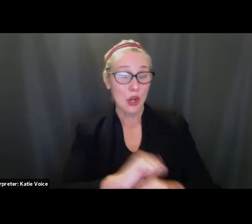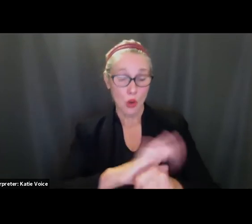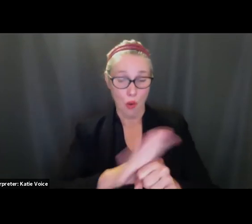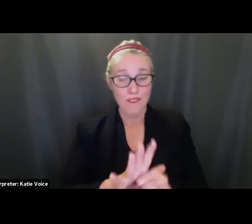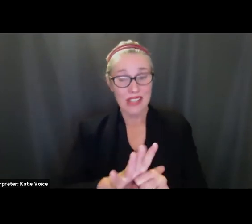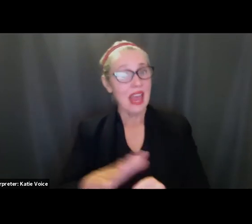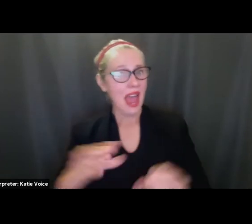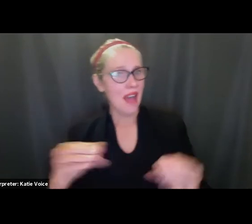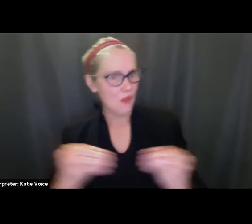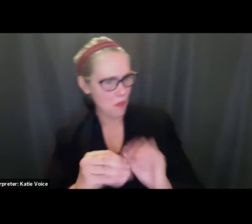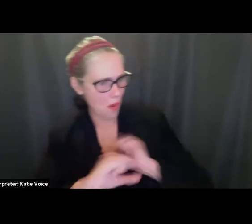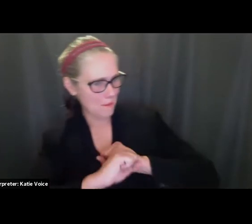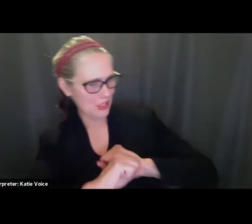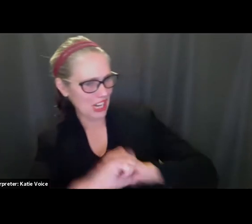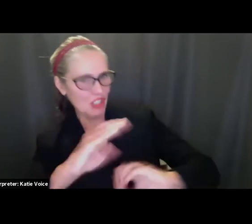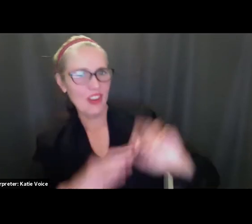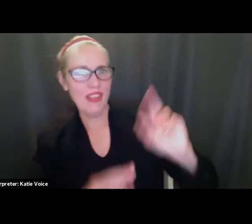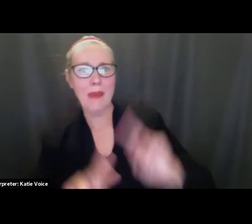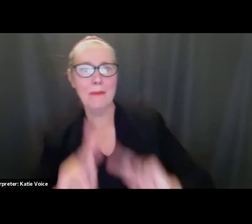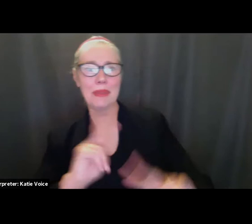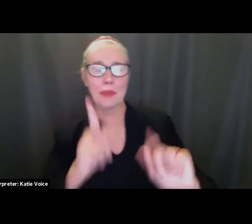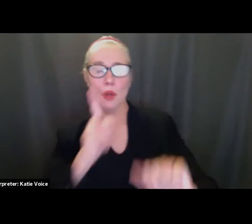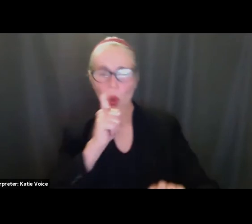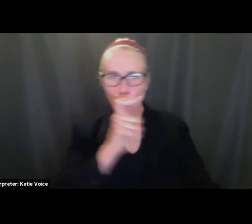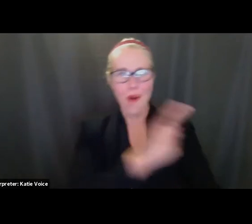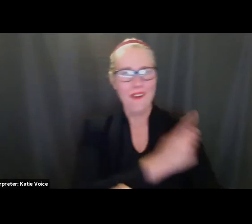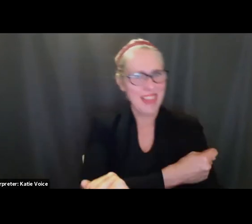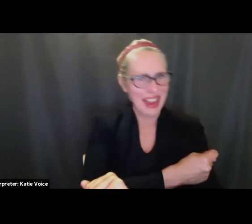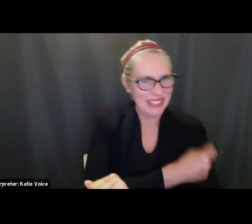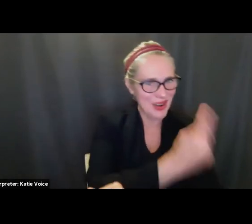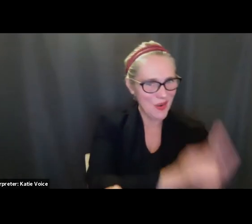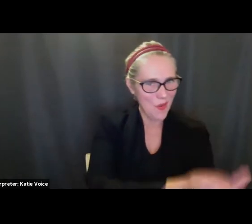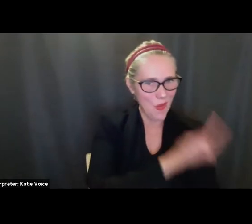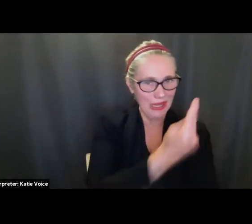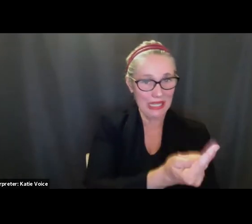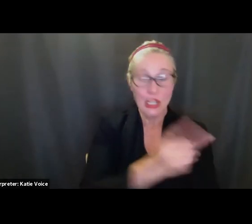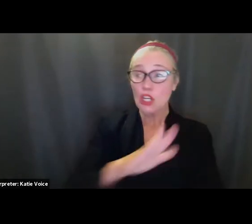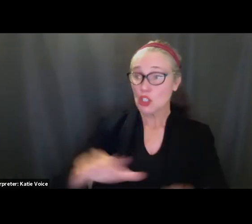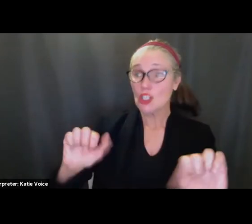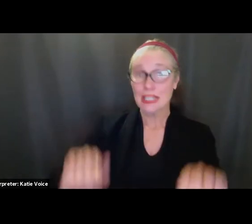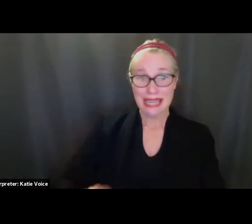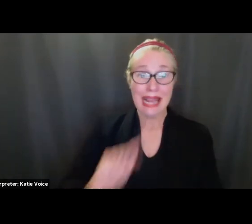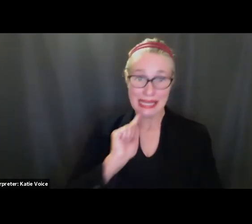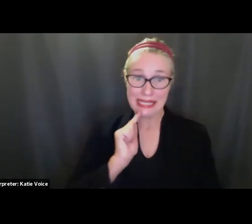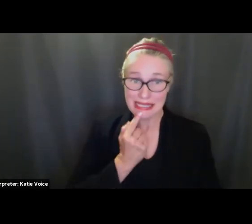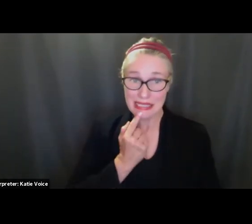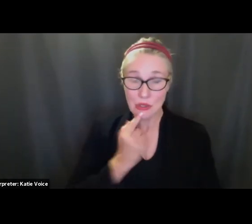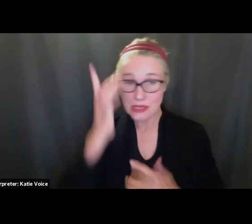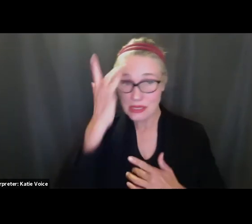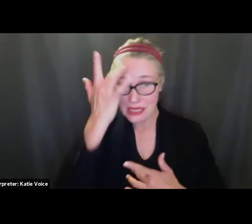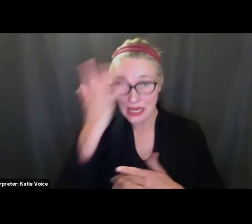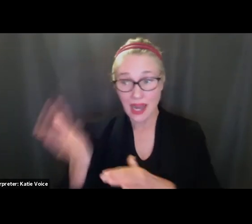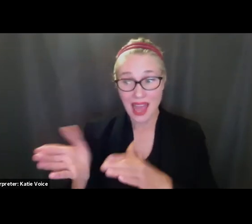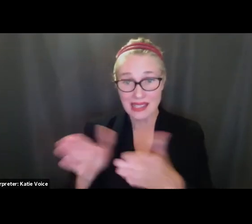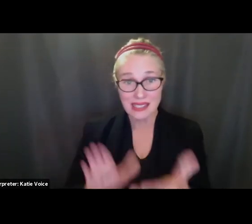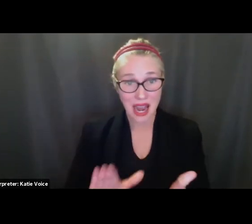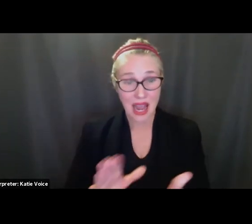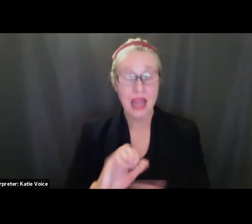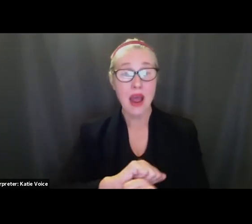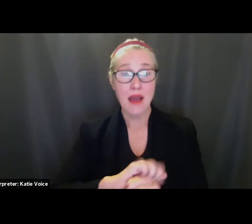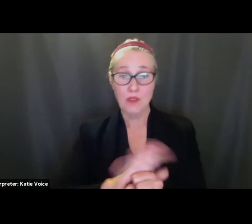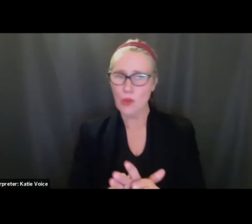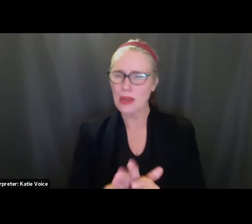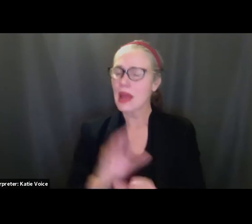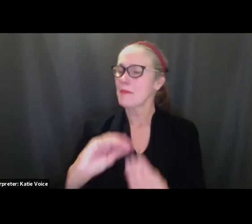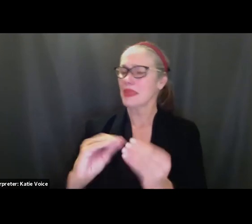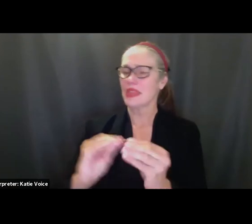are vaccinated while it is true that children can get seriously ill and even die of covet these numbers should be seen in